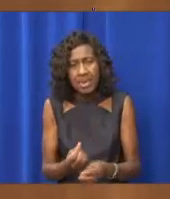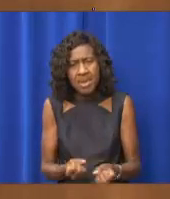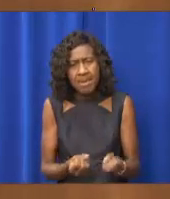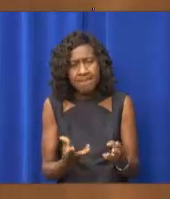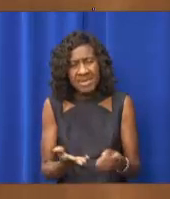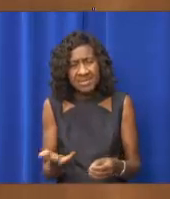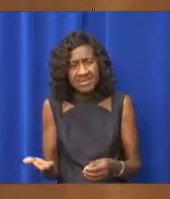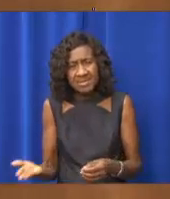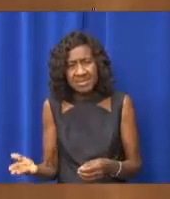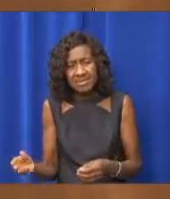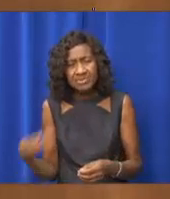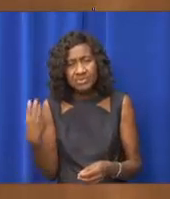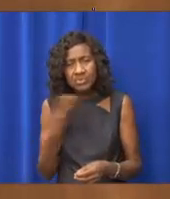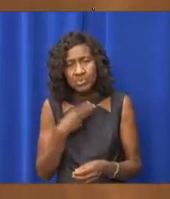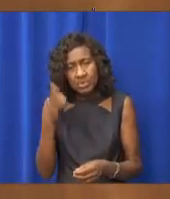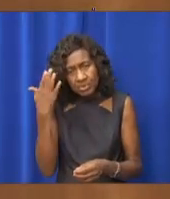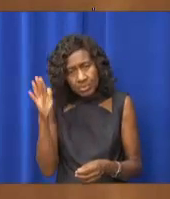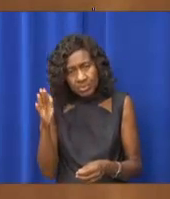time,